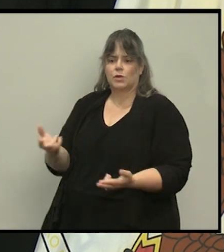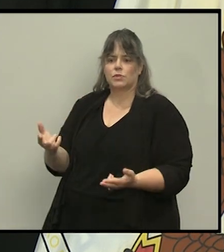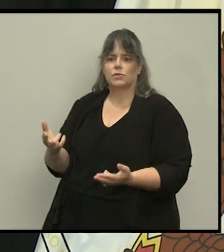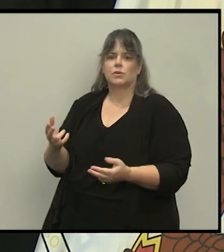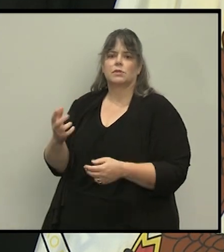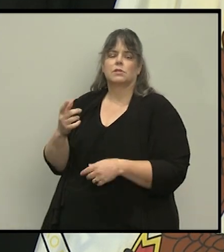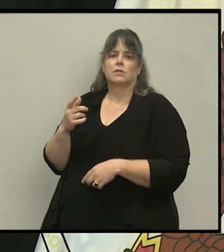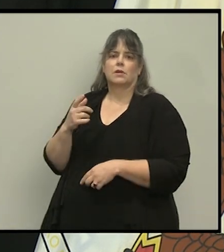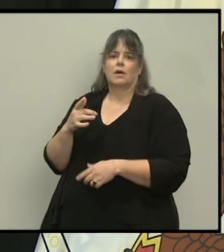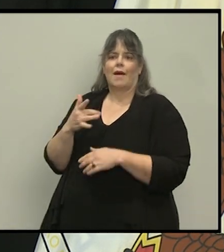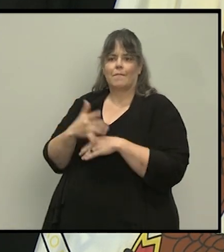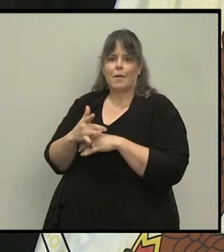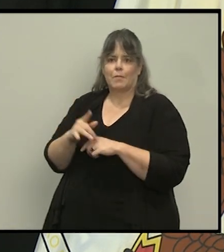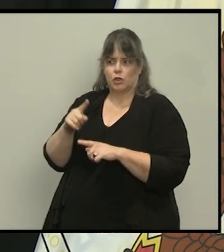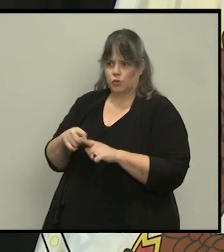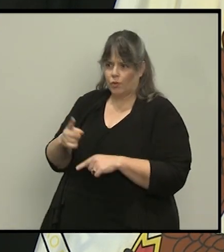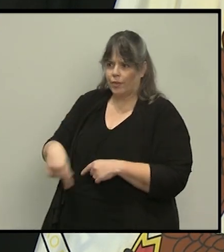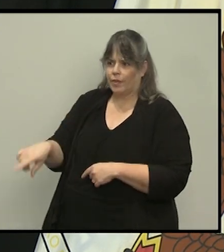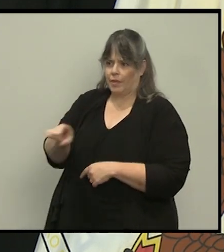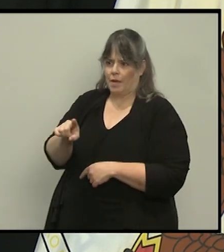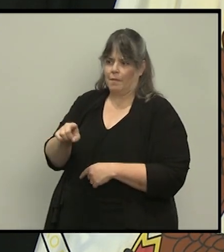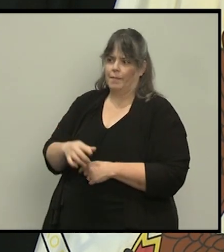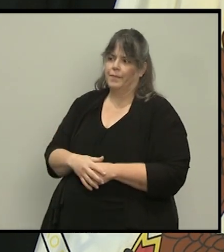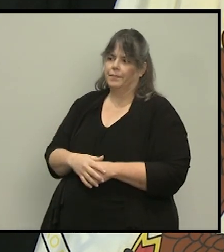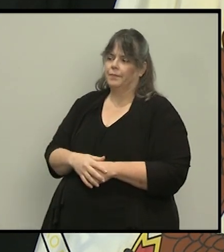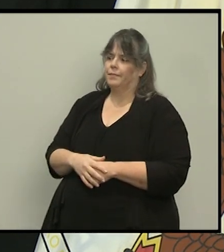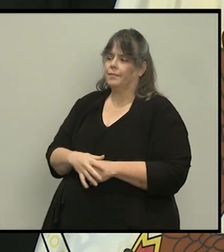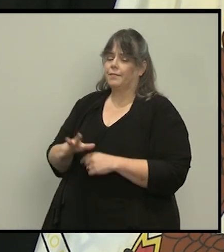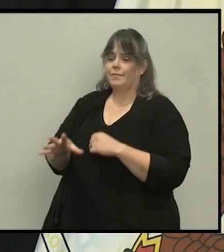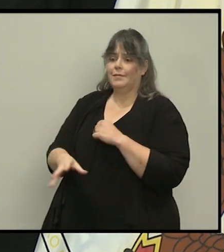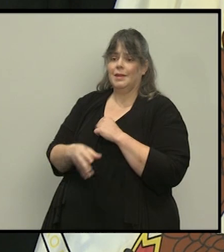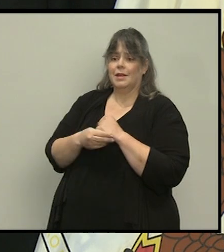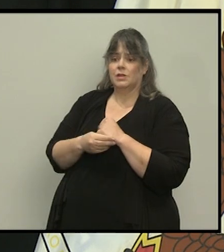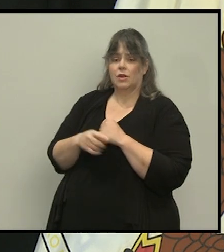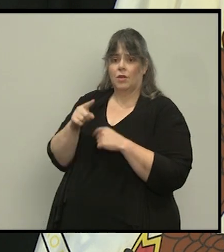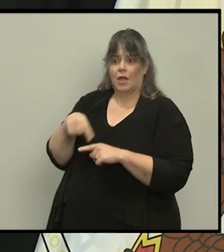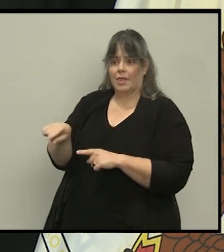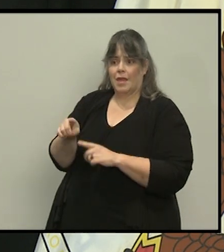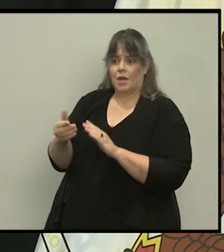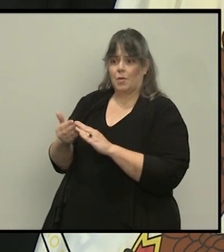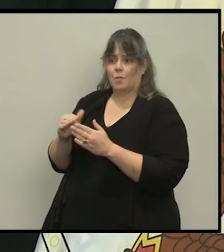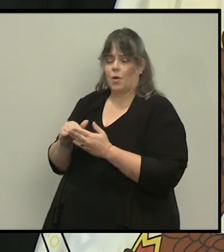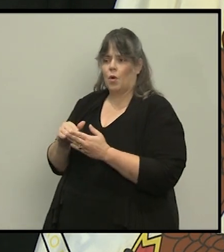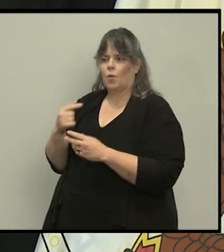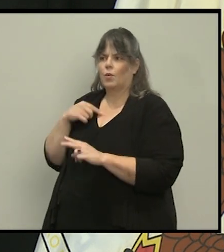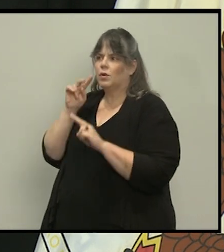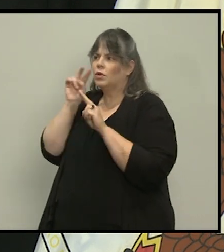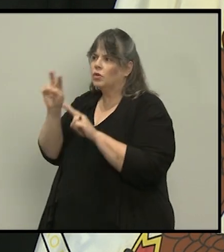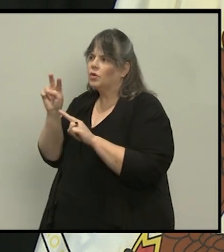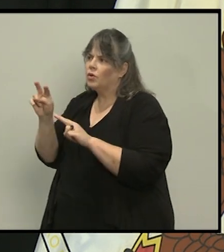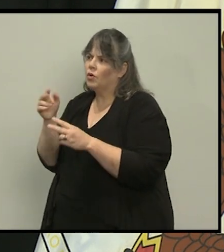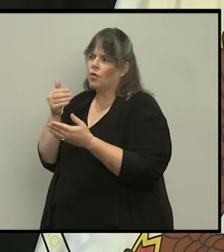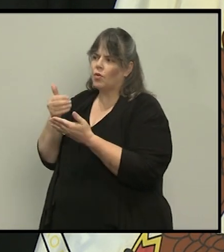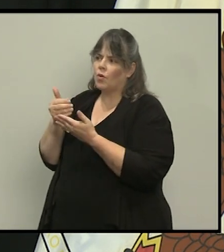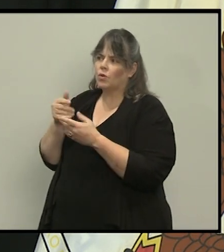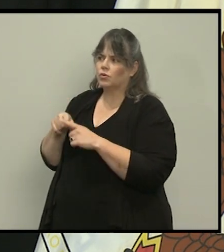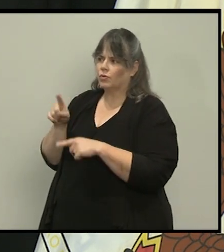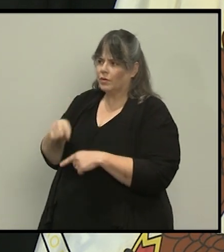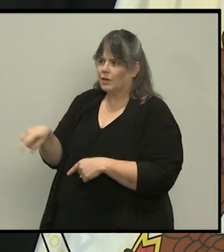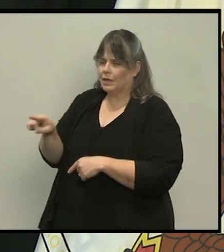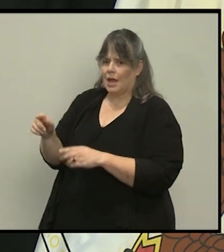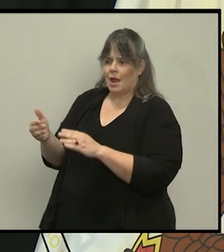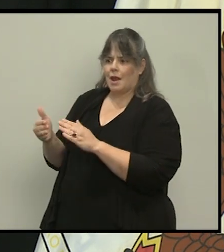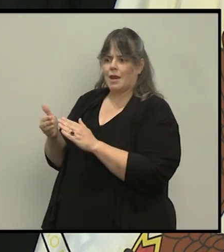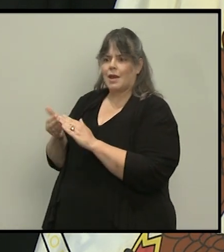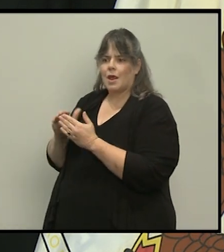them. In addition to the Latino community, we are looking closely at all the neighborhoods and community members that